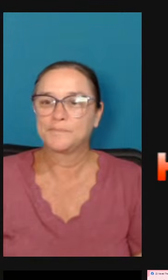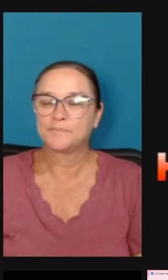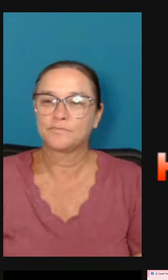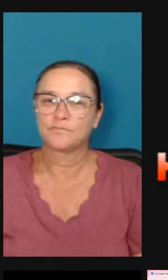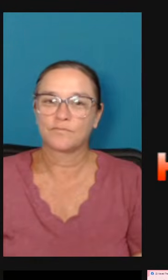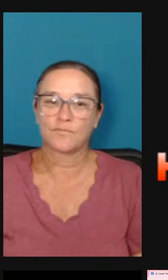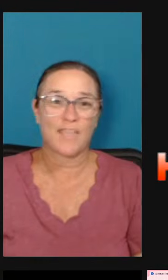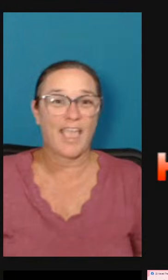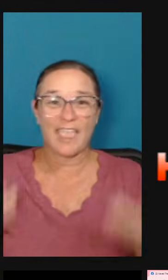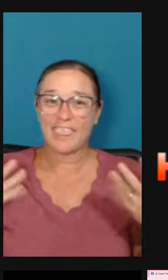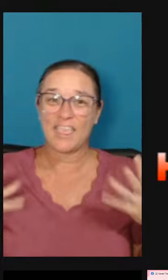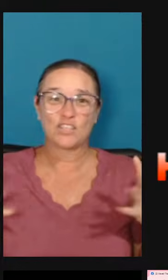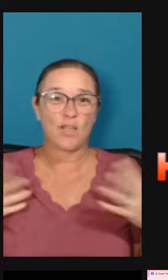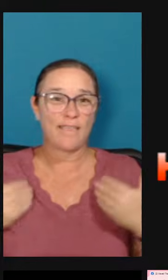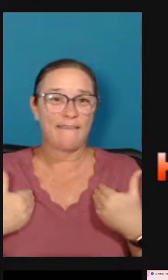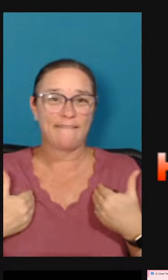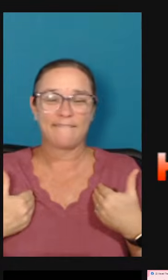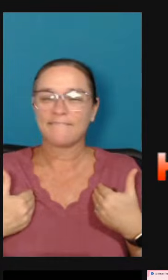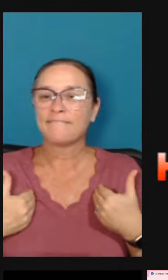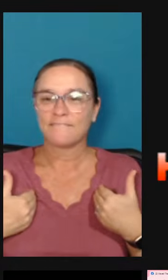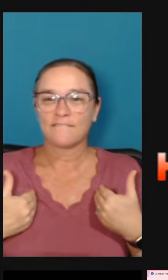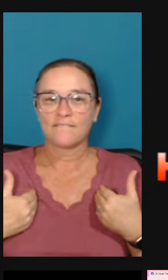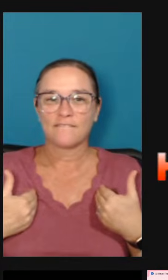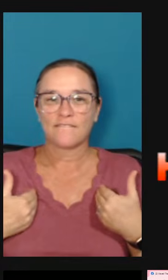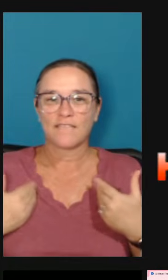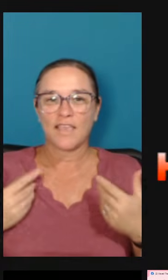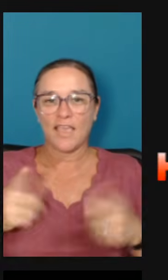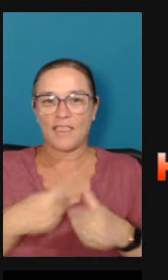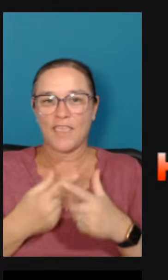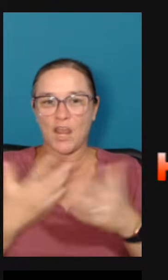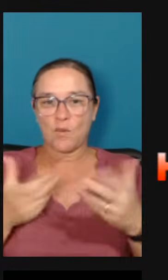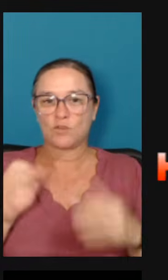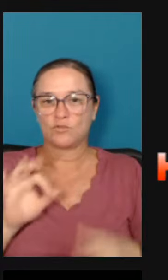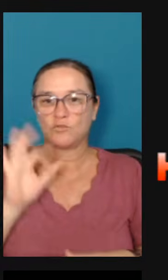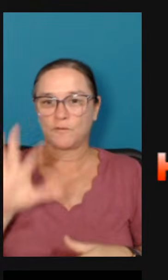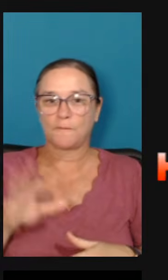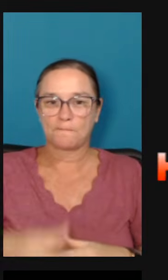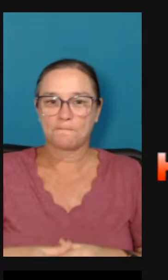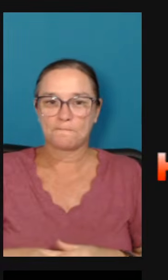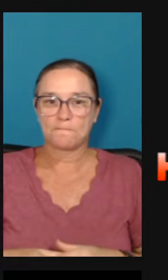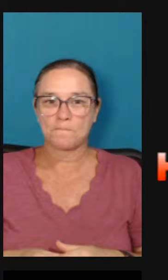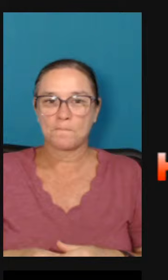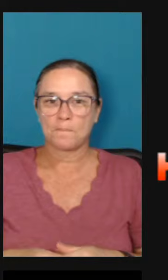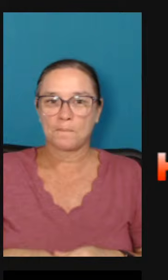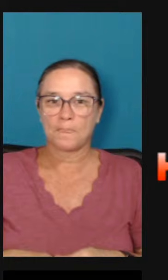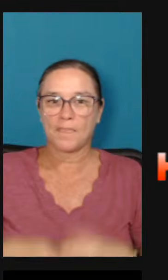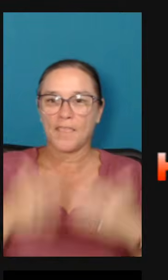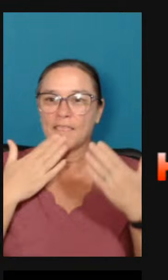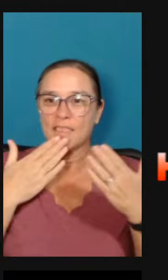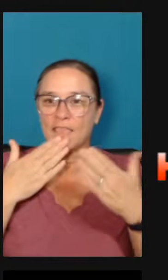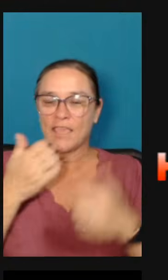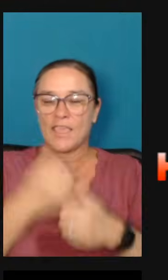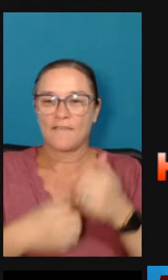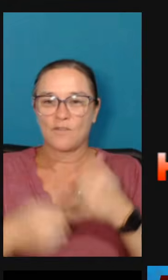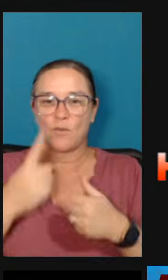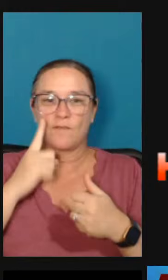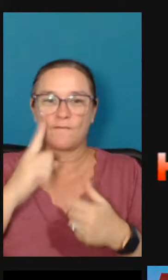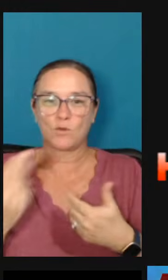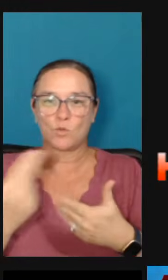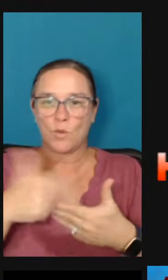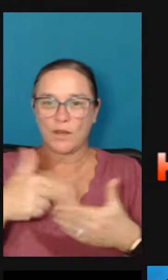That's all I have on there. So I did want to then just throw out the mid-roll. Thank everybody for tuning in today, and that